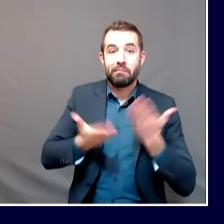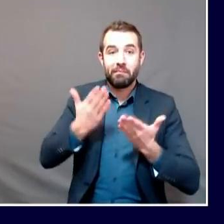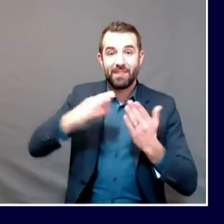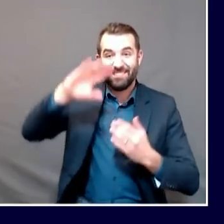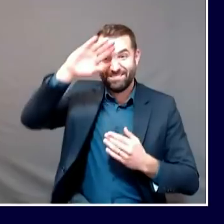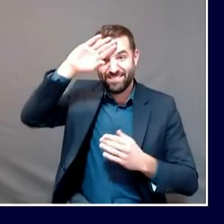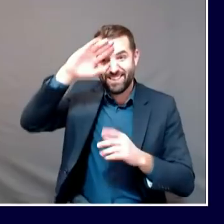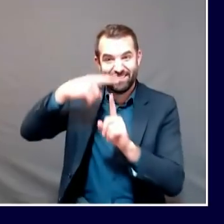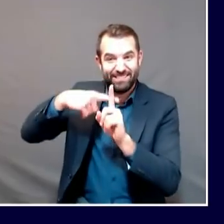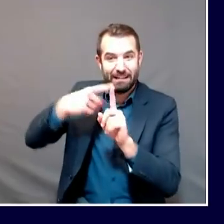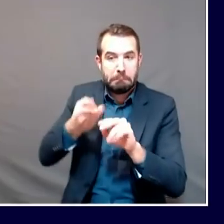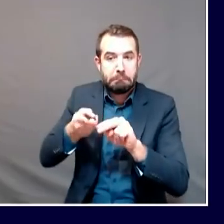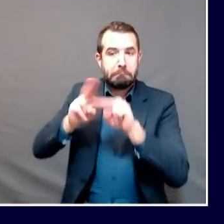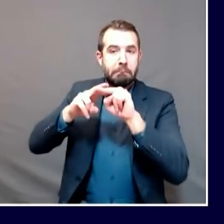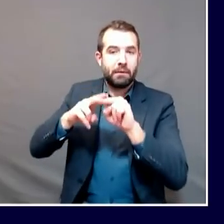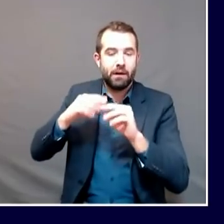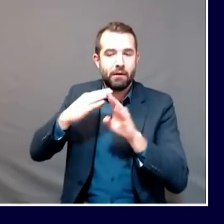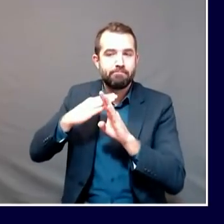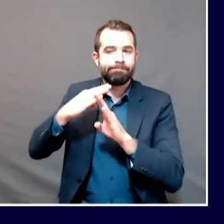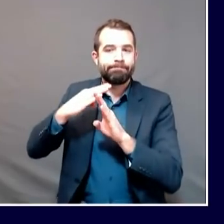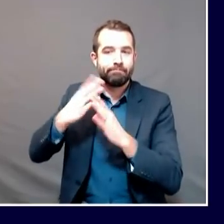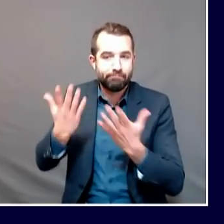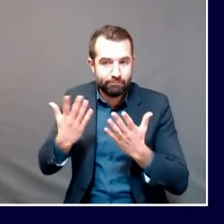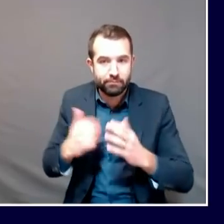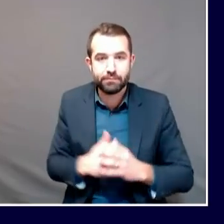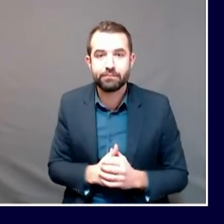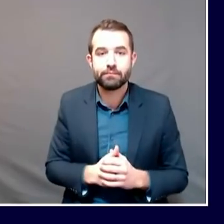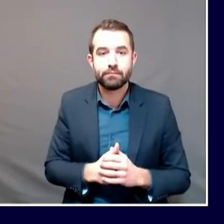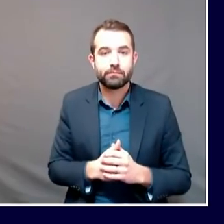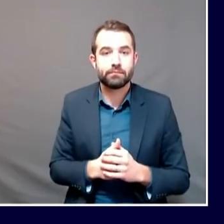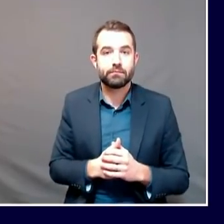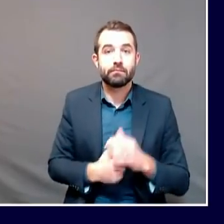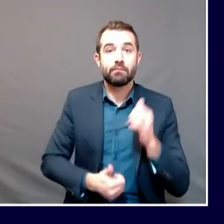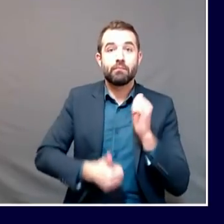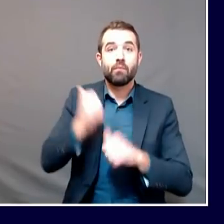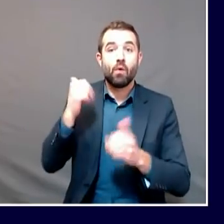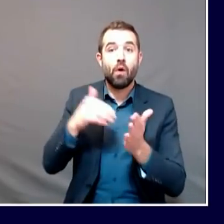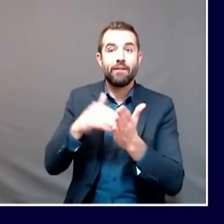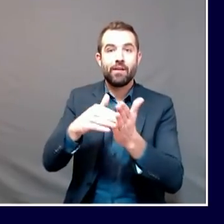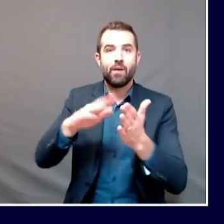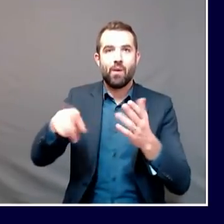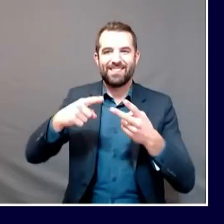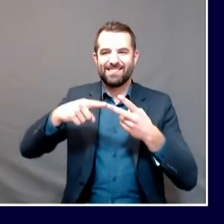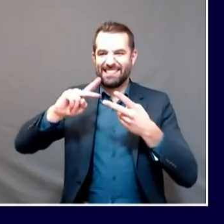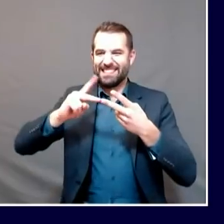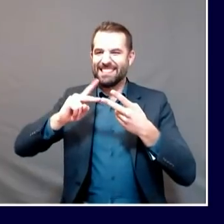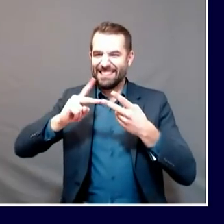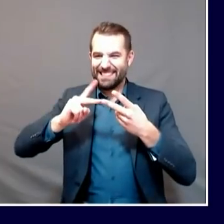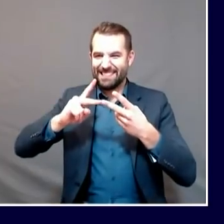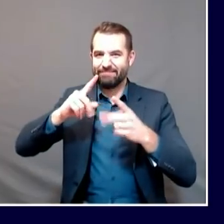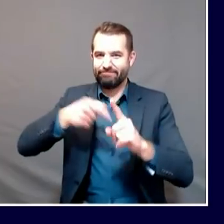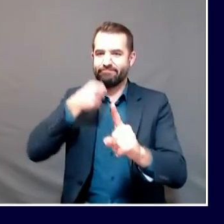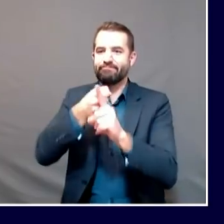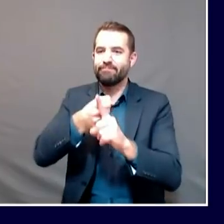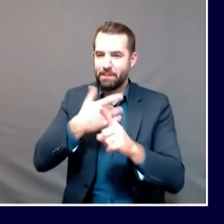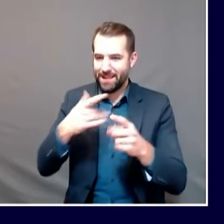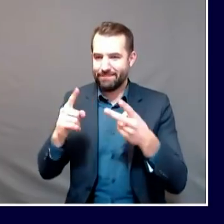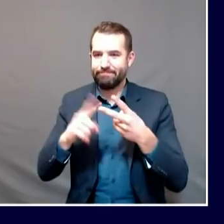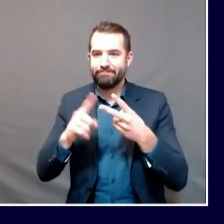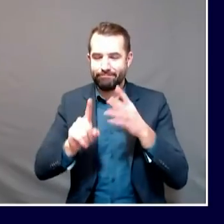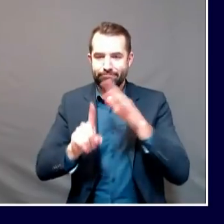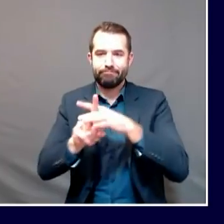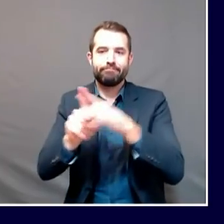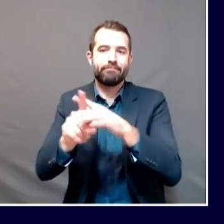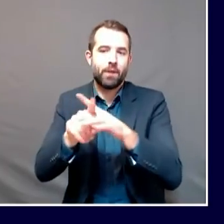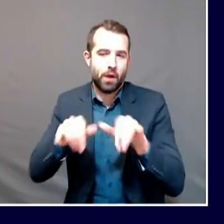second dose, not the first dose. Early reports from some of the vaccine trials have